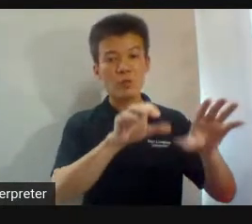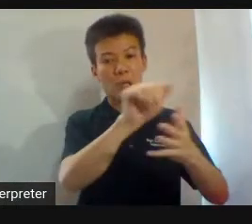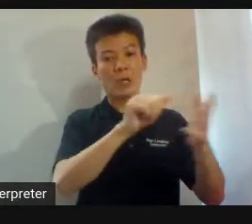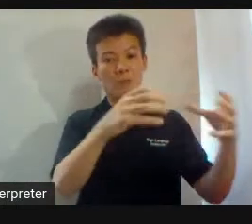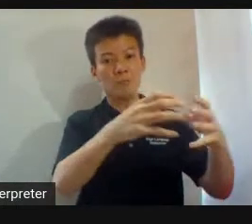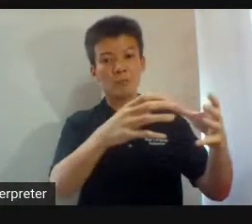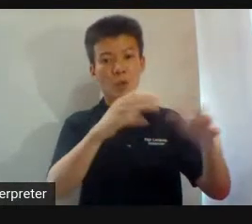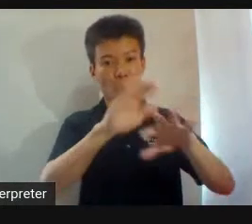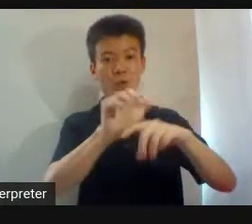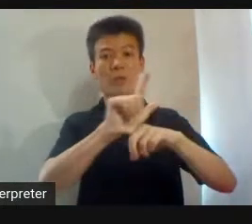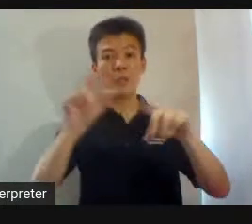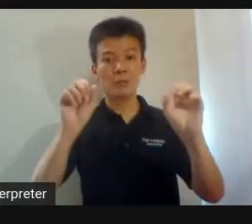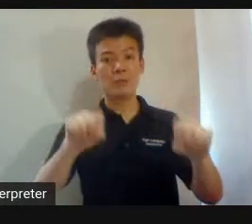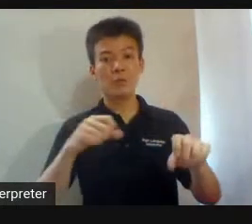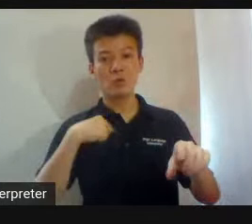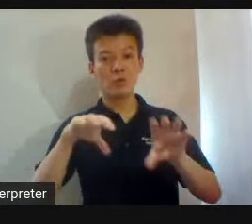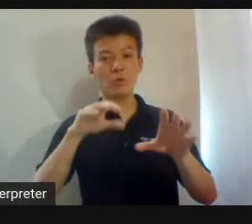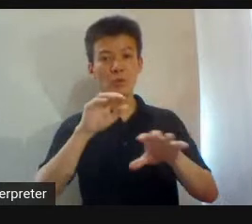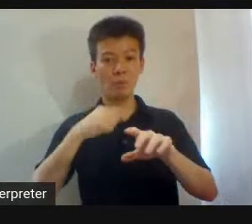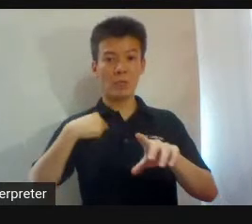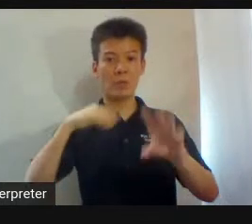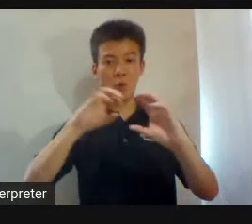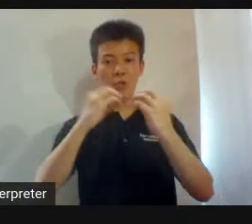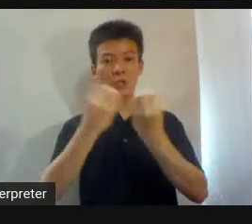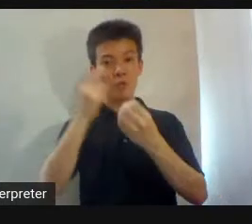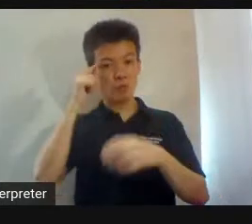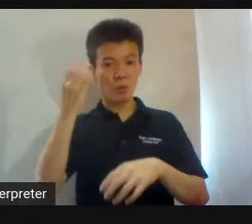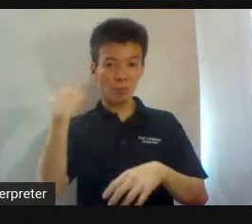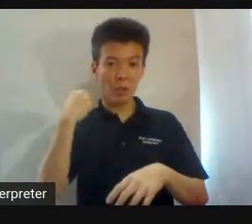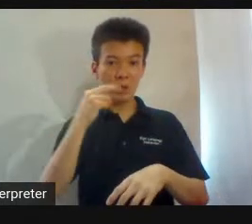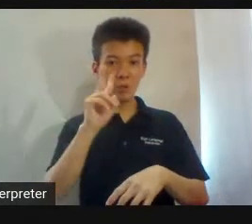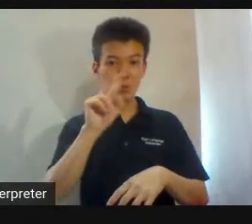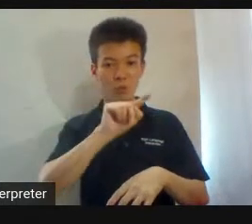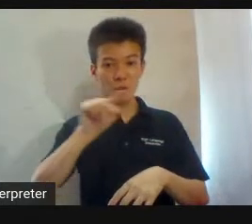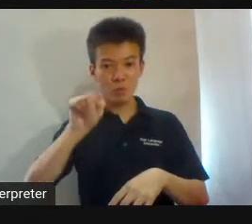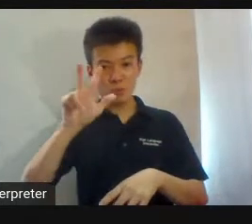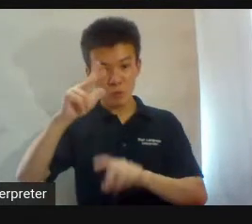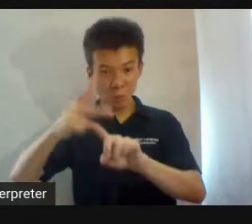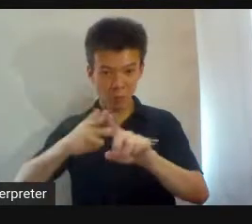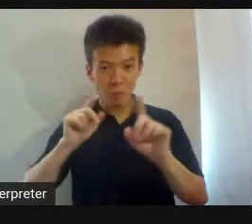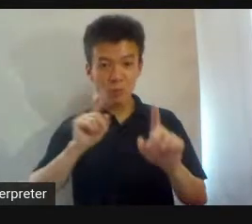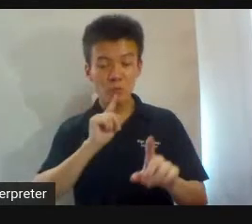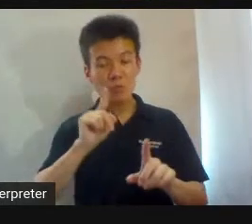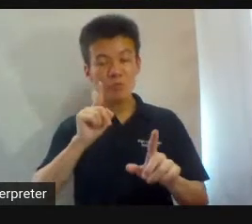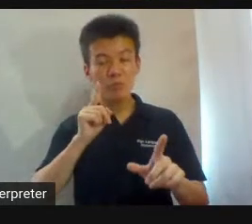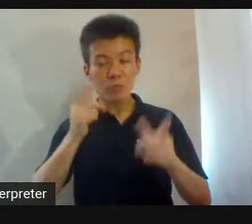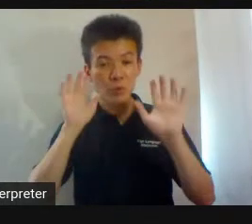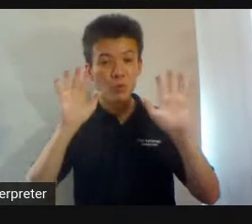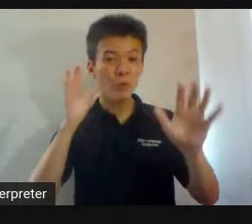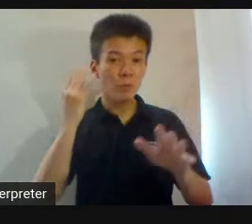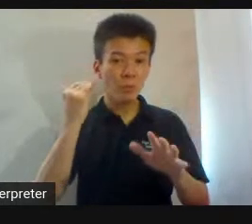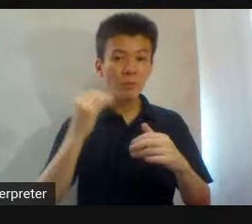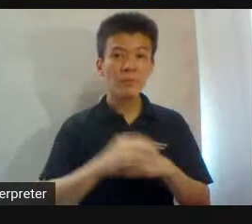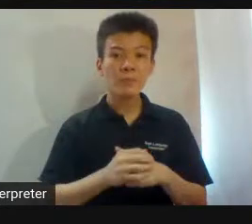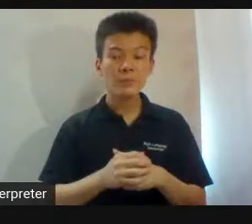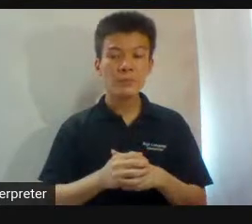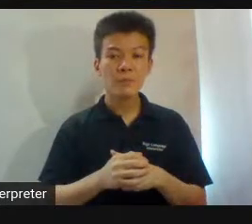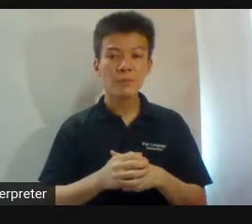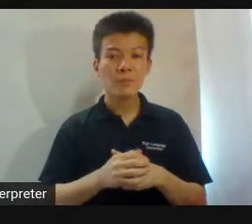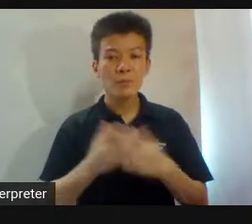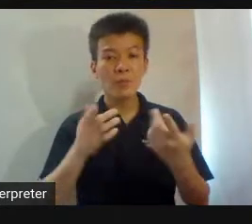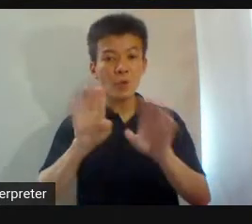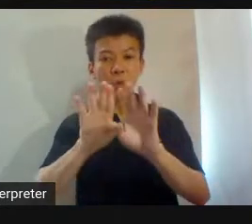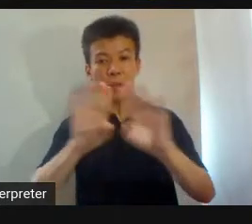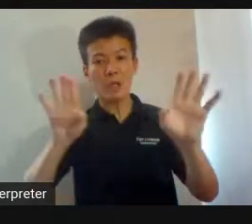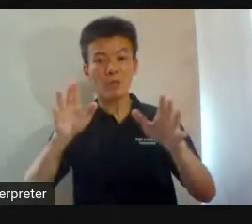together over online. We've done it in my organization for the past 2-3 months. And it's really great because it just opens